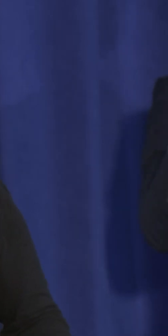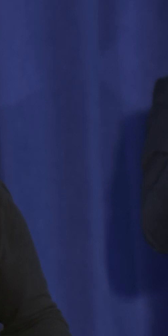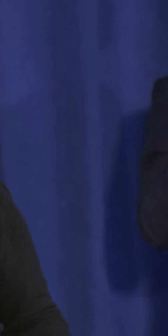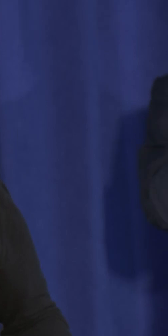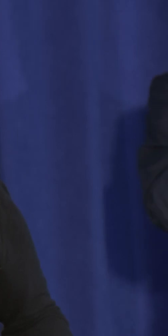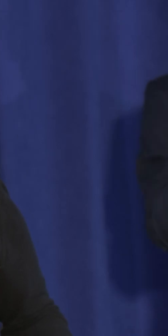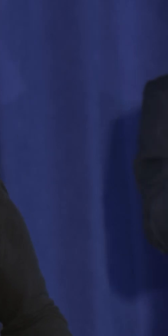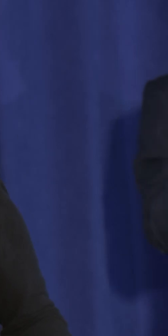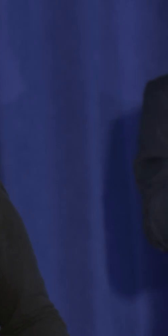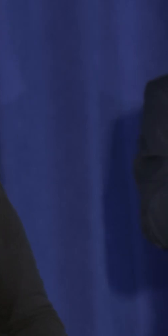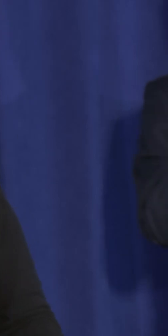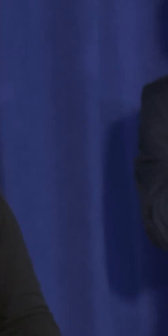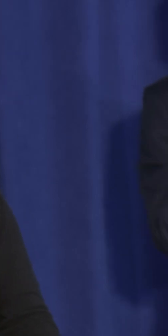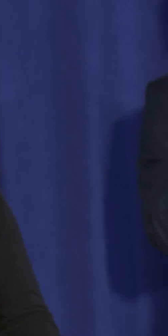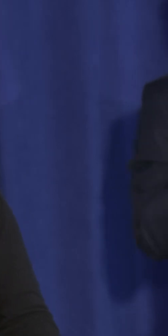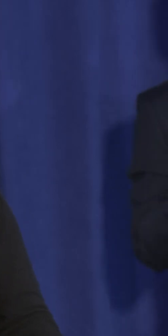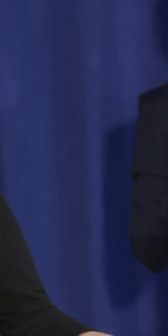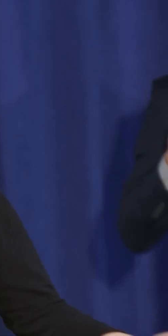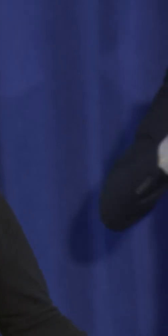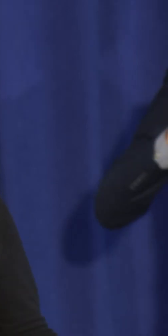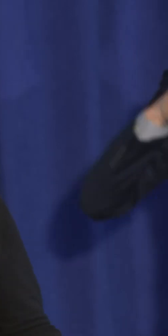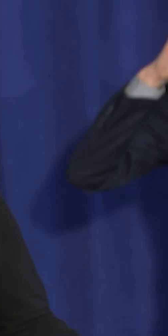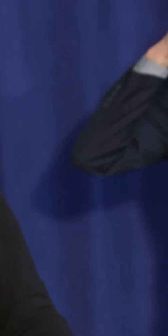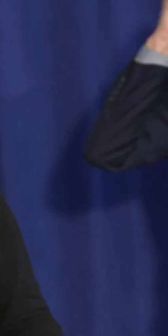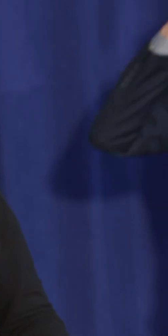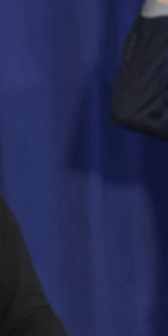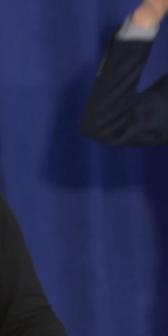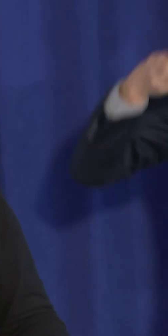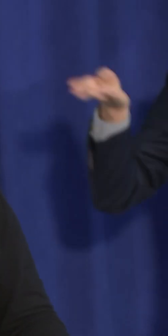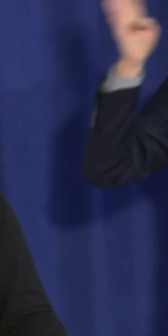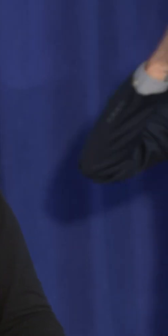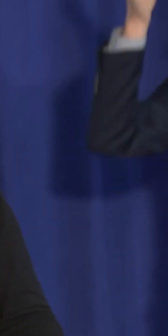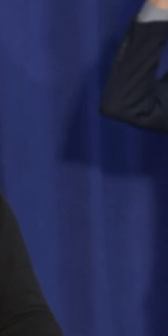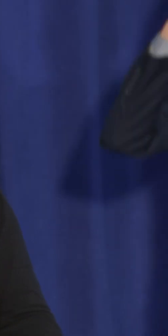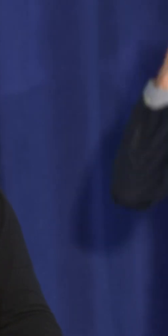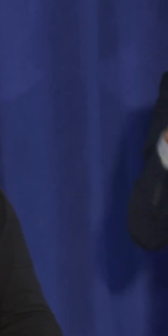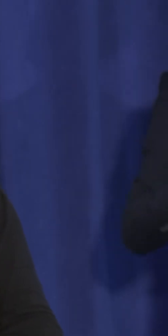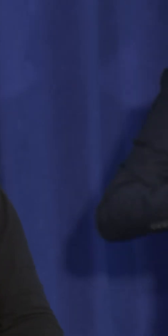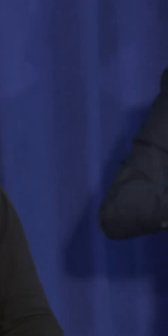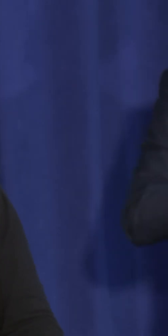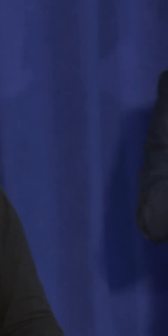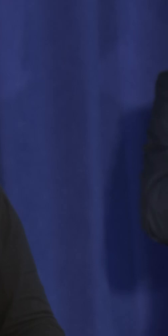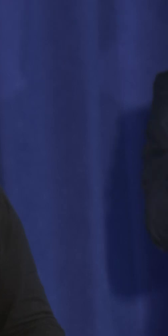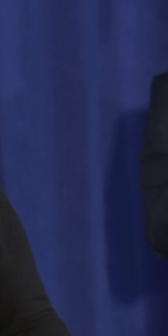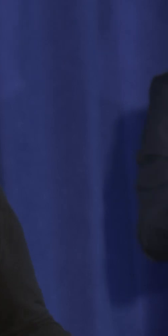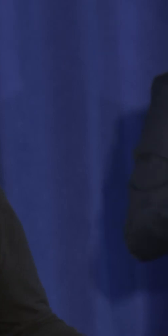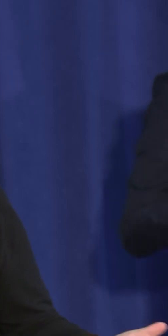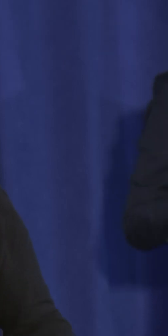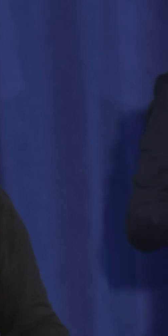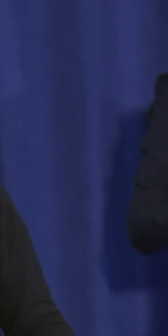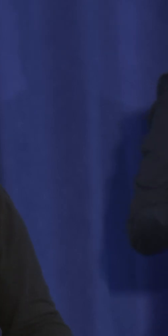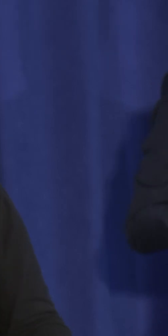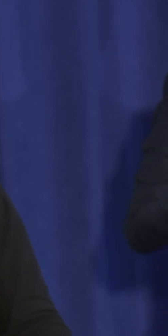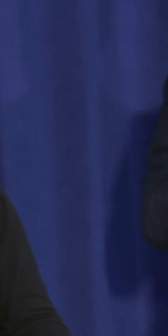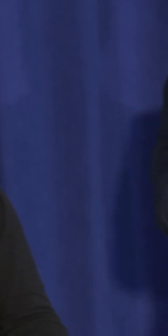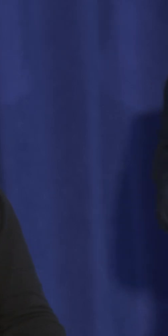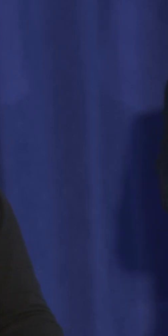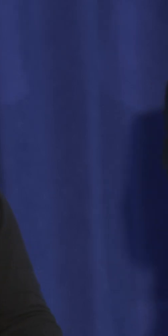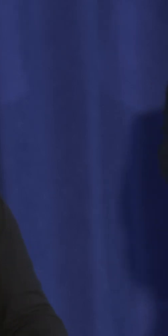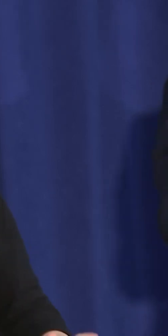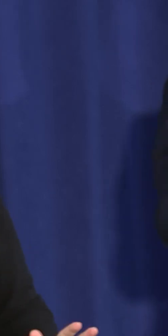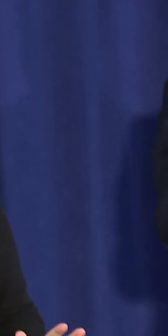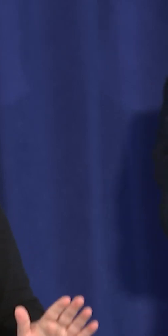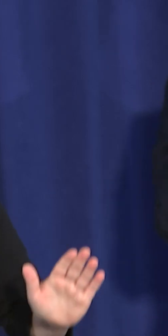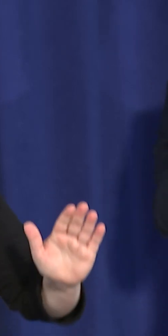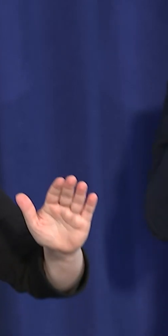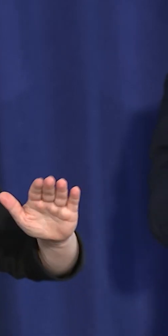as dramatic of an increase. Other good news is that Chicago data is, we're almost all Omicron here, like 95% probably. And